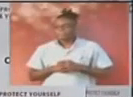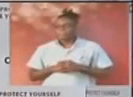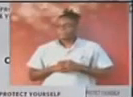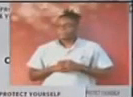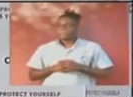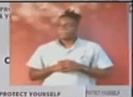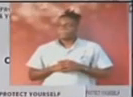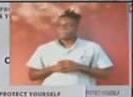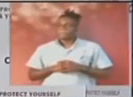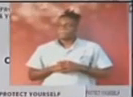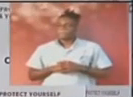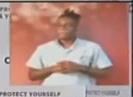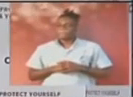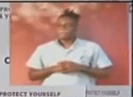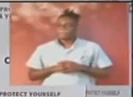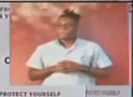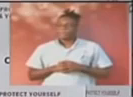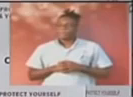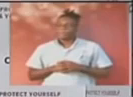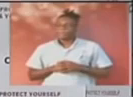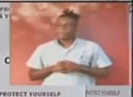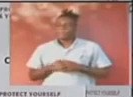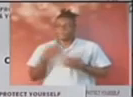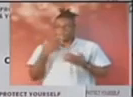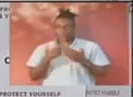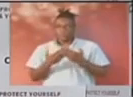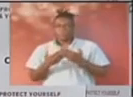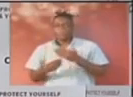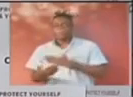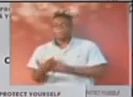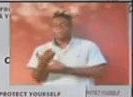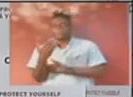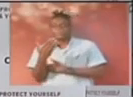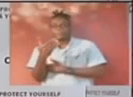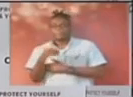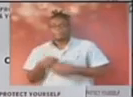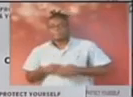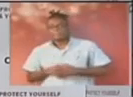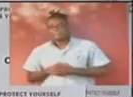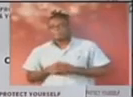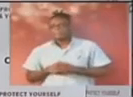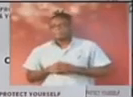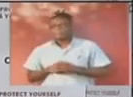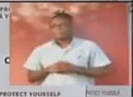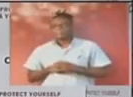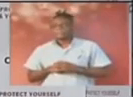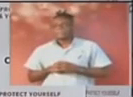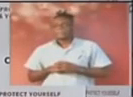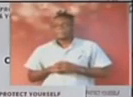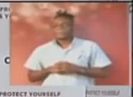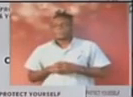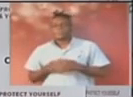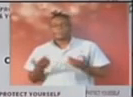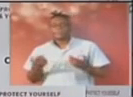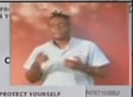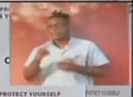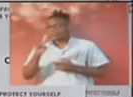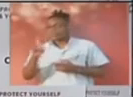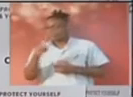Good morning, Natalie Singh, Caribbean Lifestyle Communications. I was just wondering, is there an outbreak